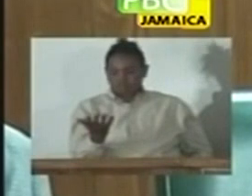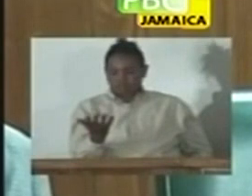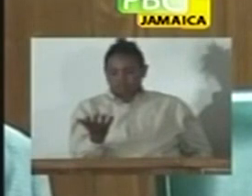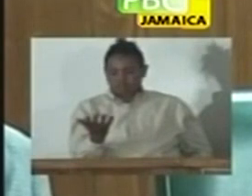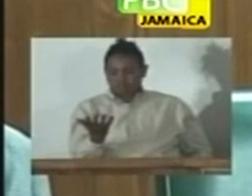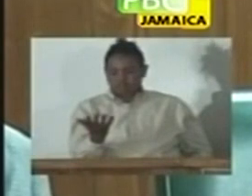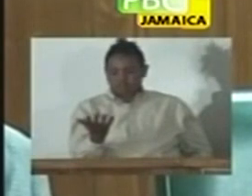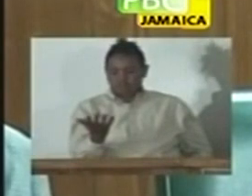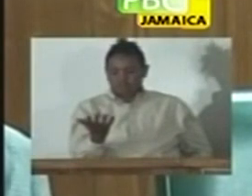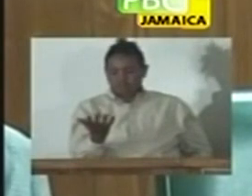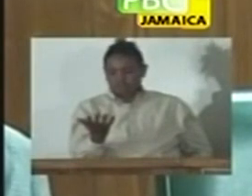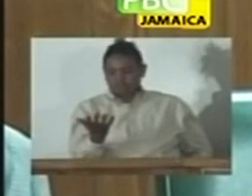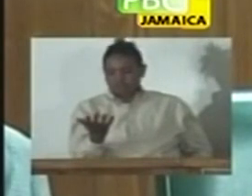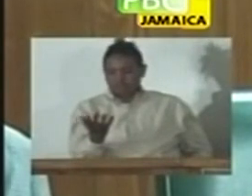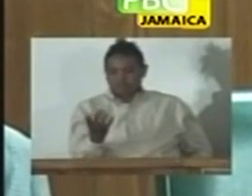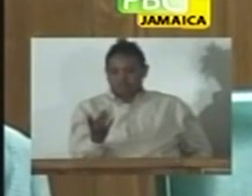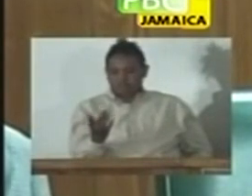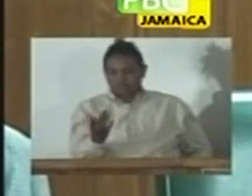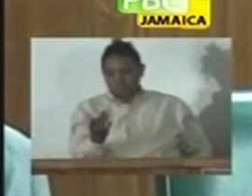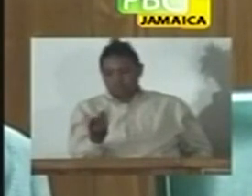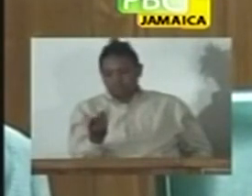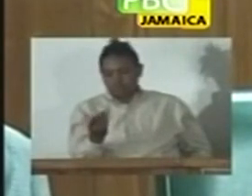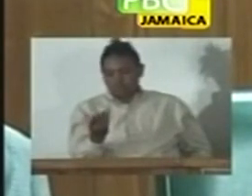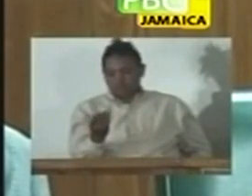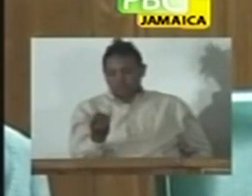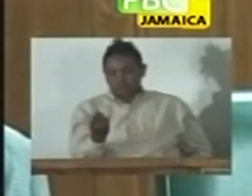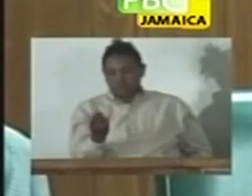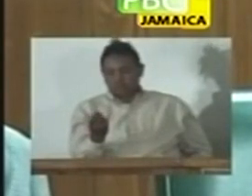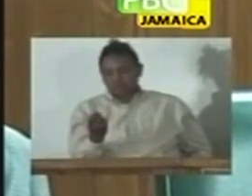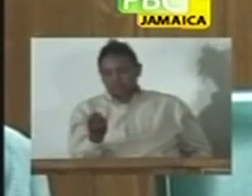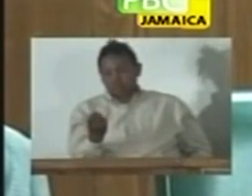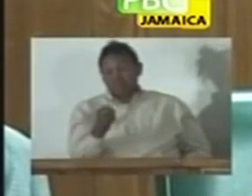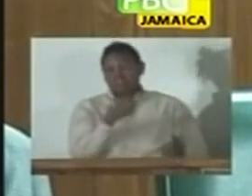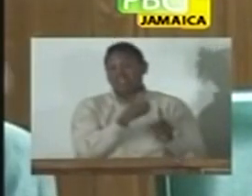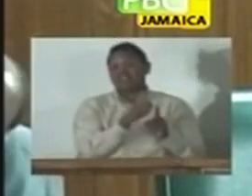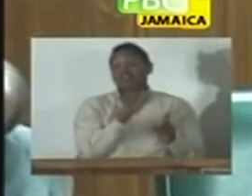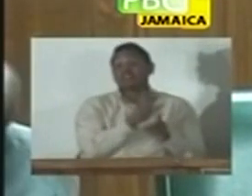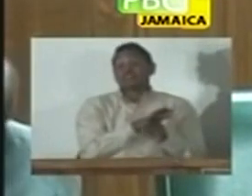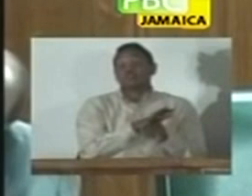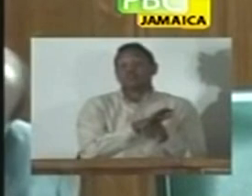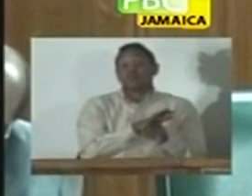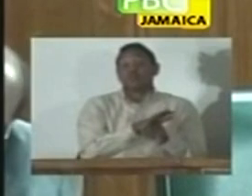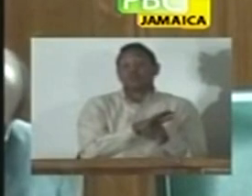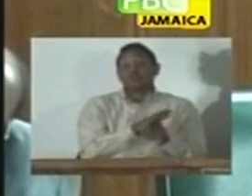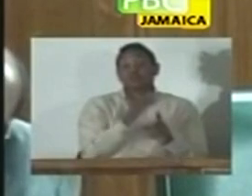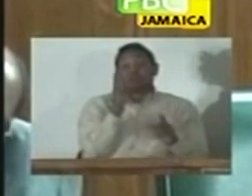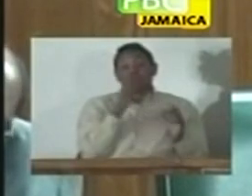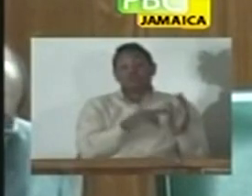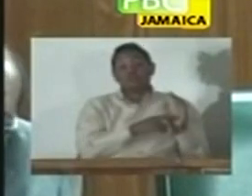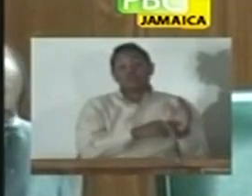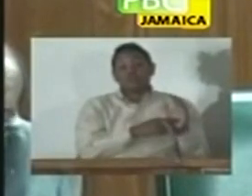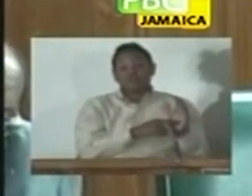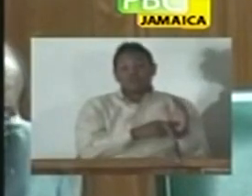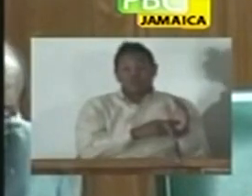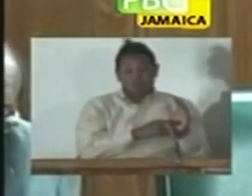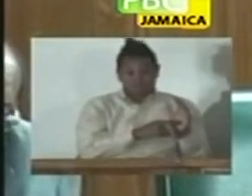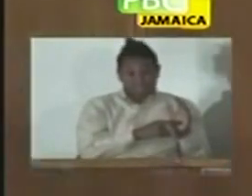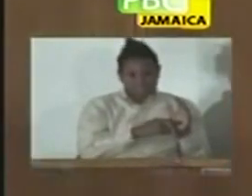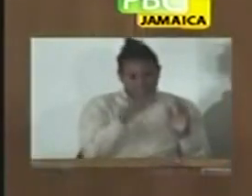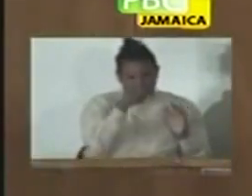exposure is sought in the lower house, cover-up is being practiced in the upper